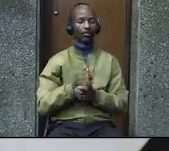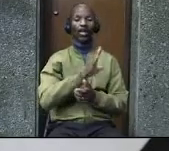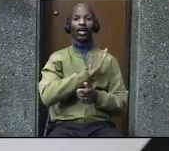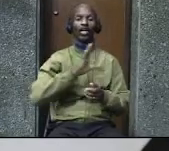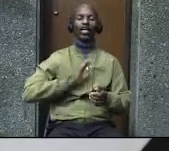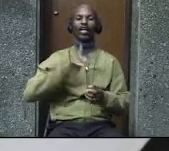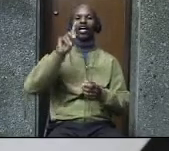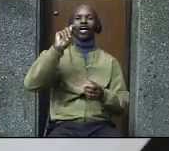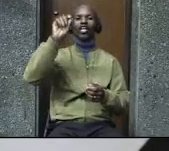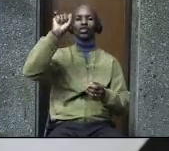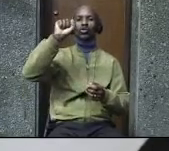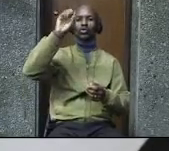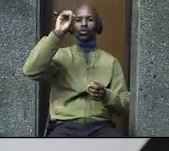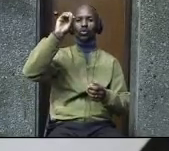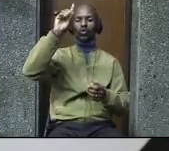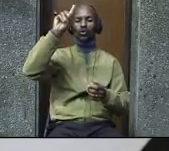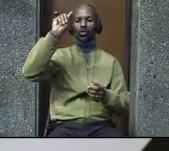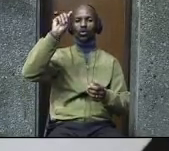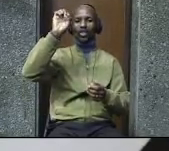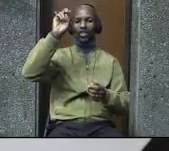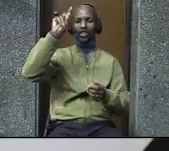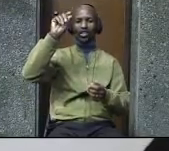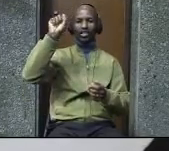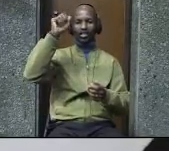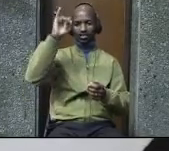Councillor Tsotetsi.